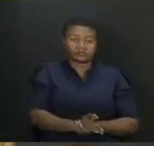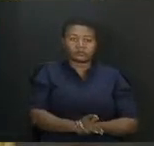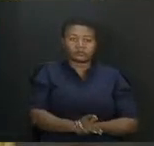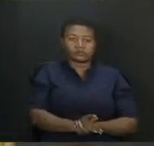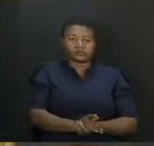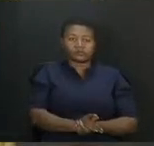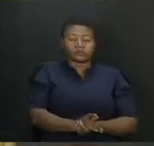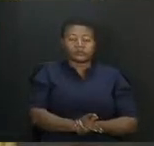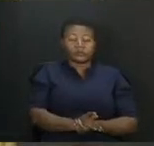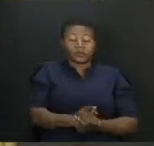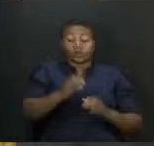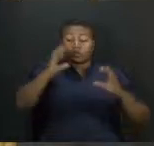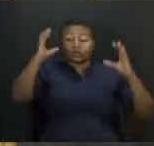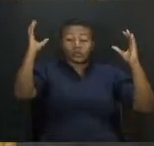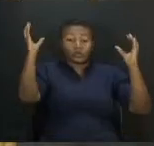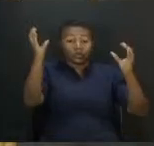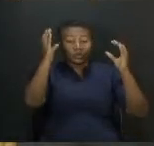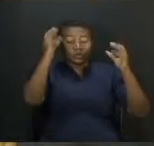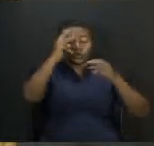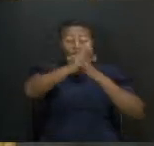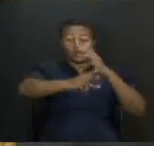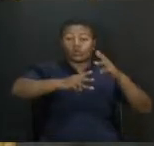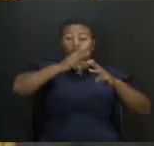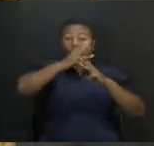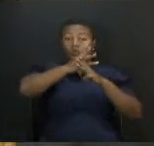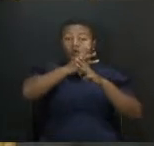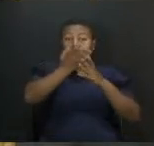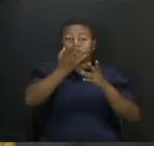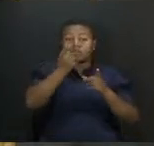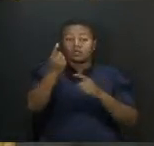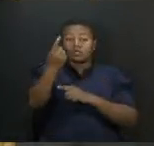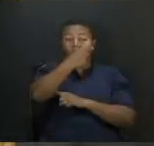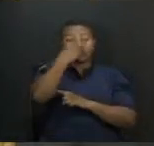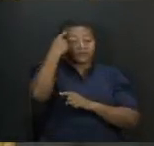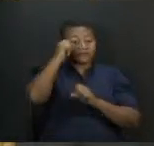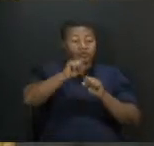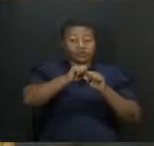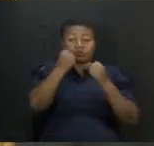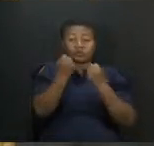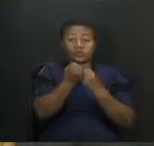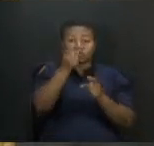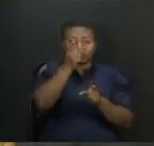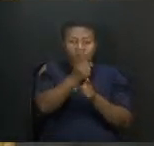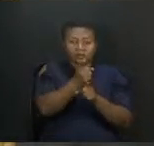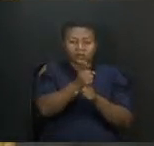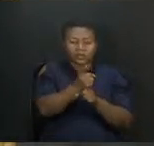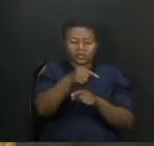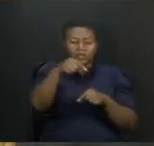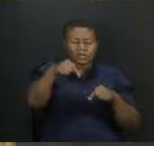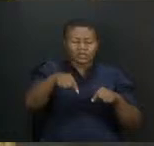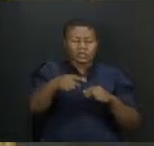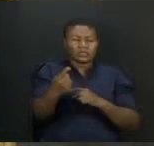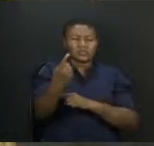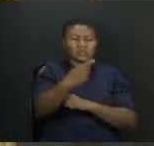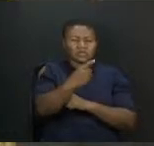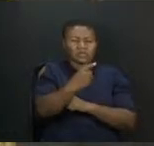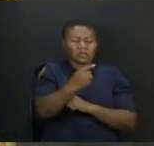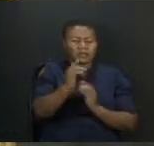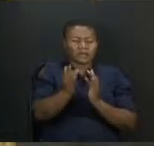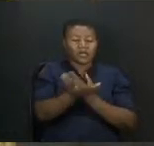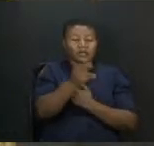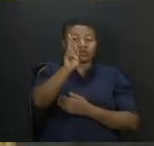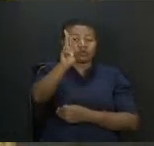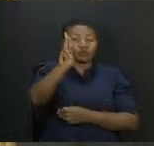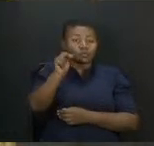in commemoration of the World Day for Social Justice, a day set aside by the United Nations